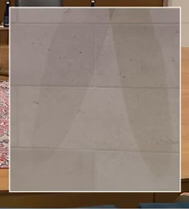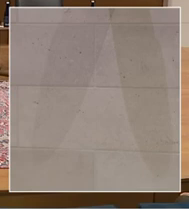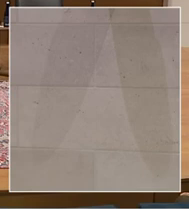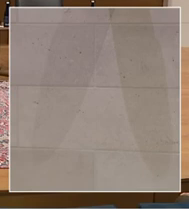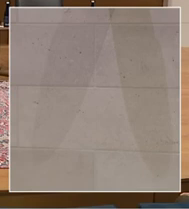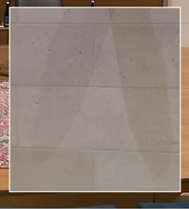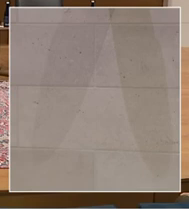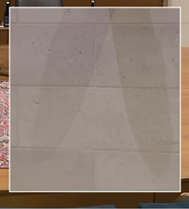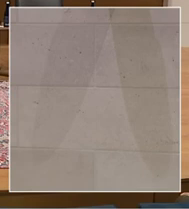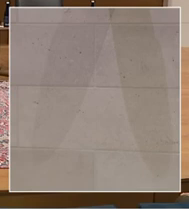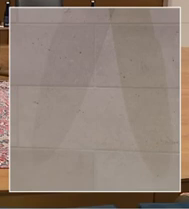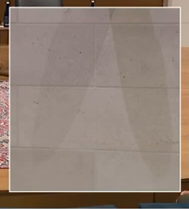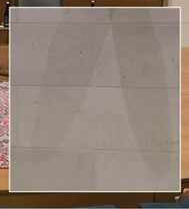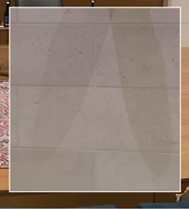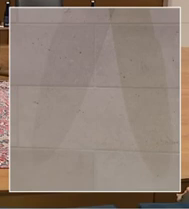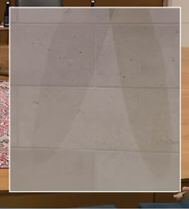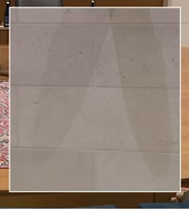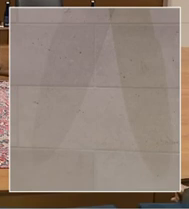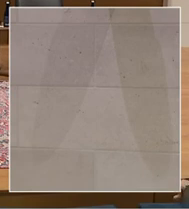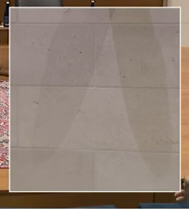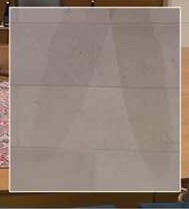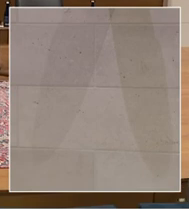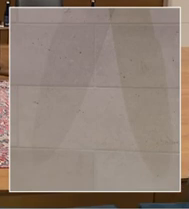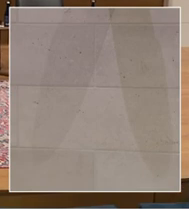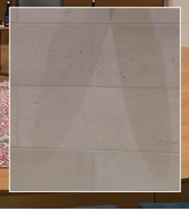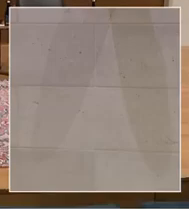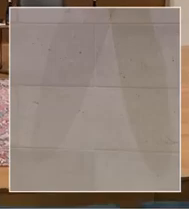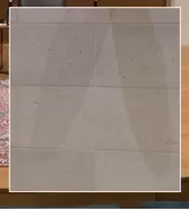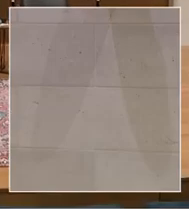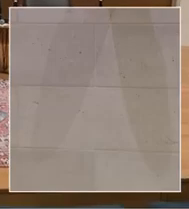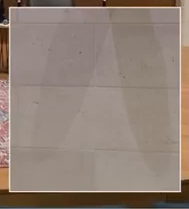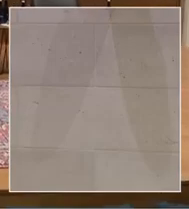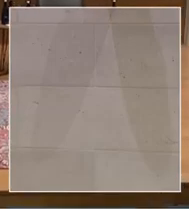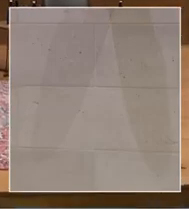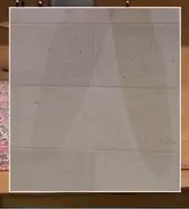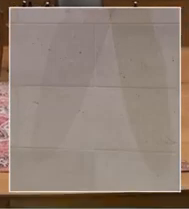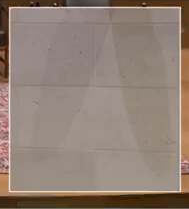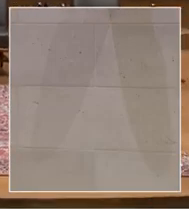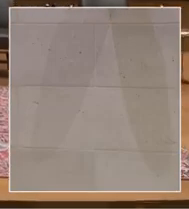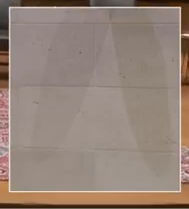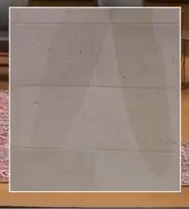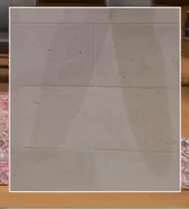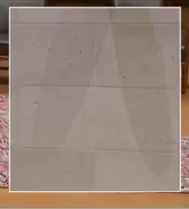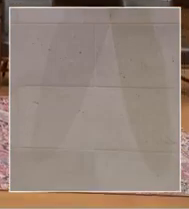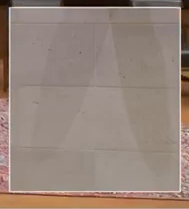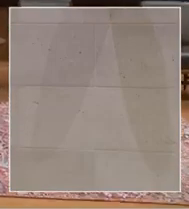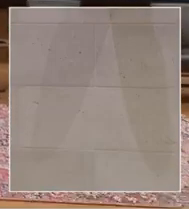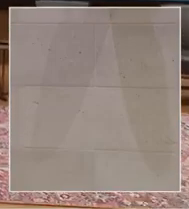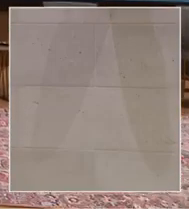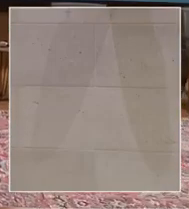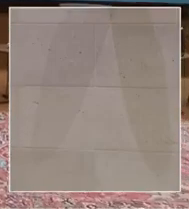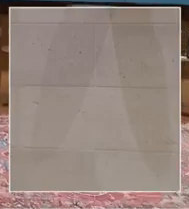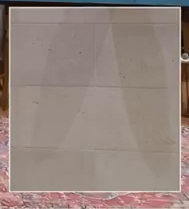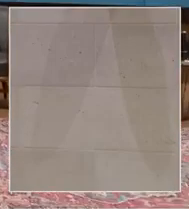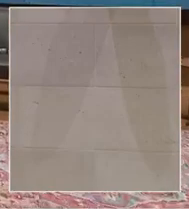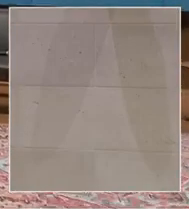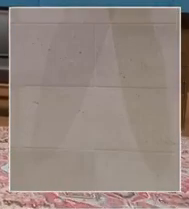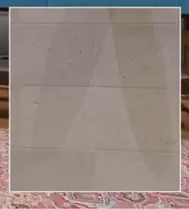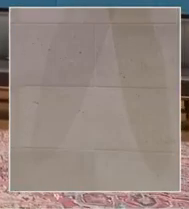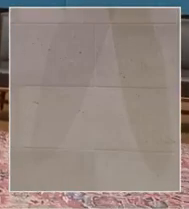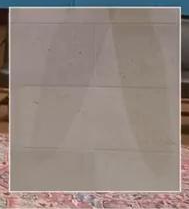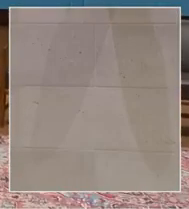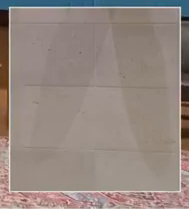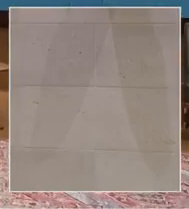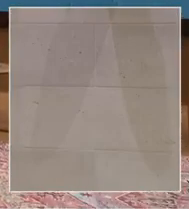36,000 housing units at a really difficult economic time in our country. And to lead us in that discussion, we're going to invite